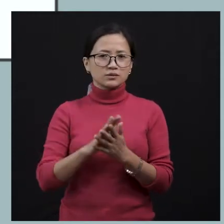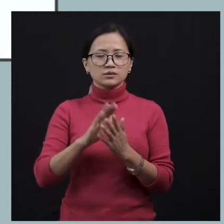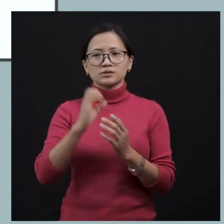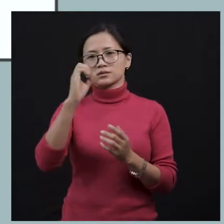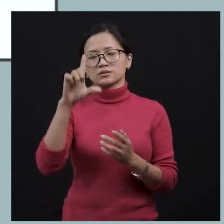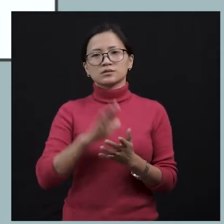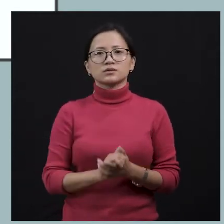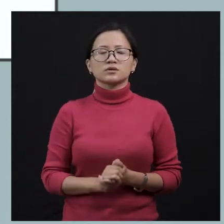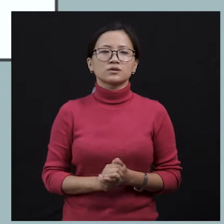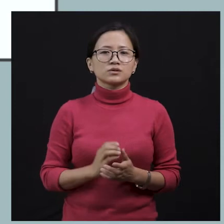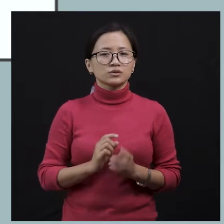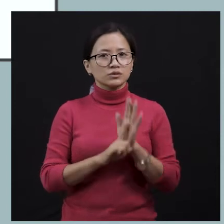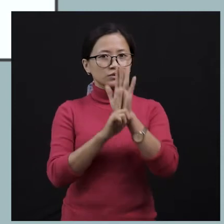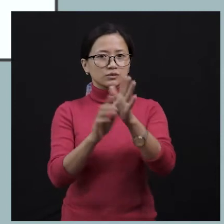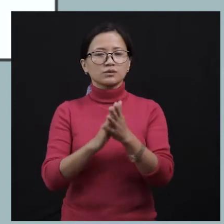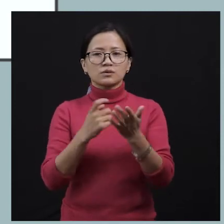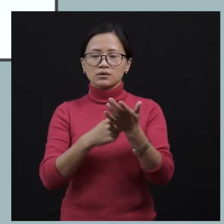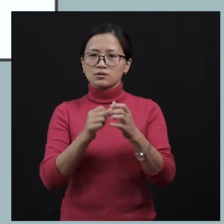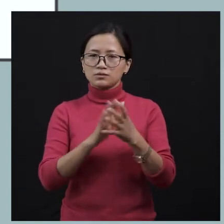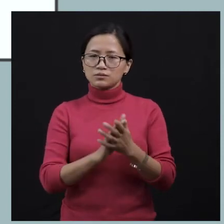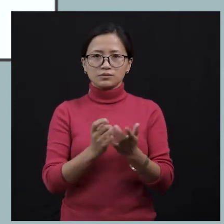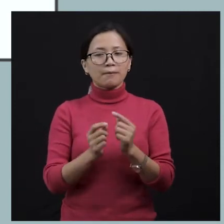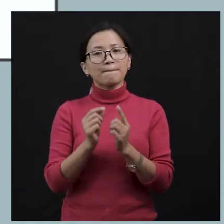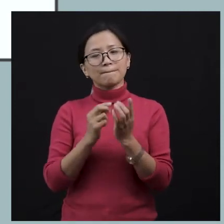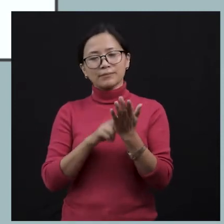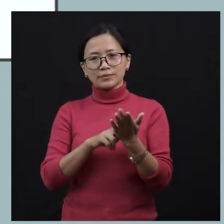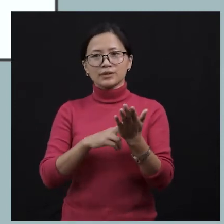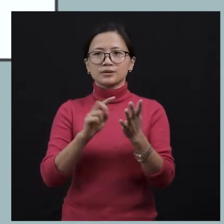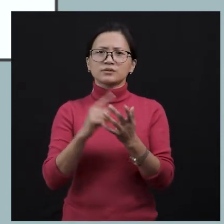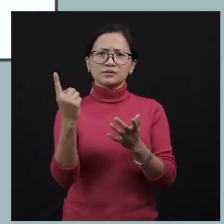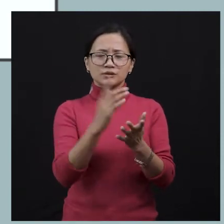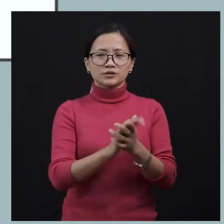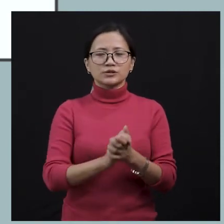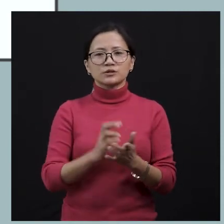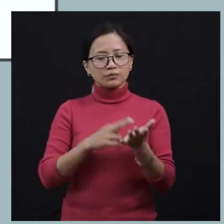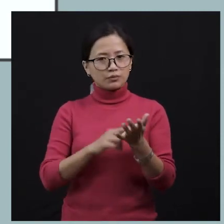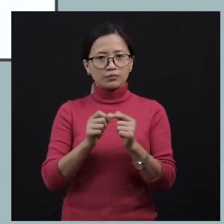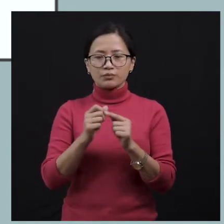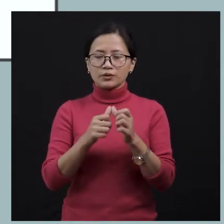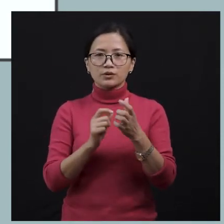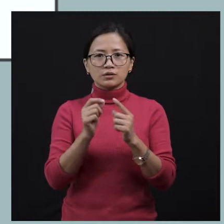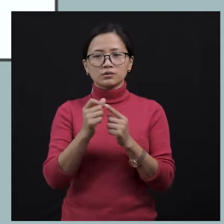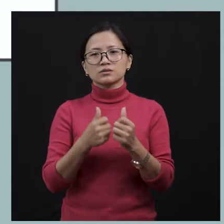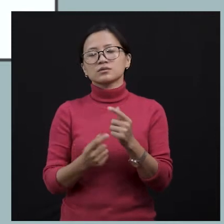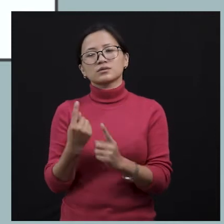a Ranthambore National Park. And today I told you that we are going to